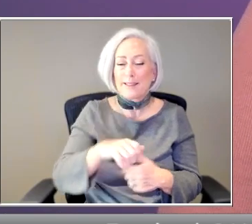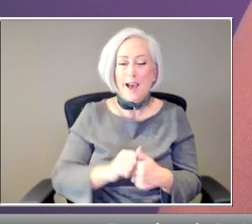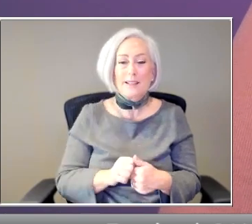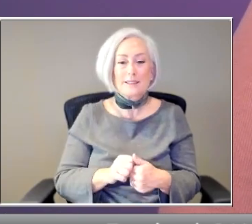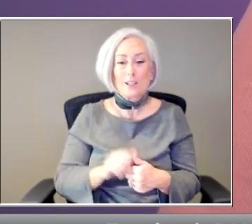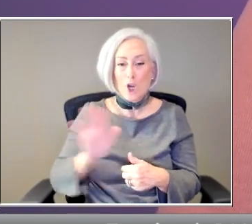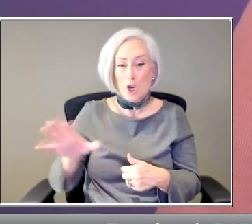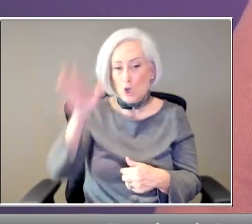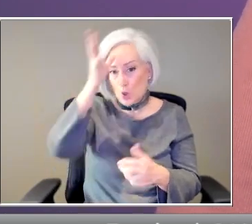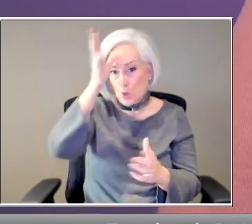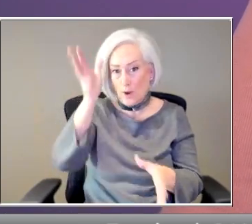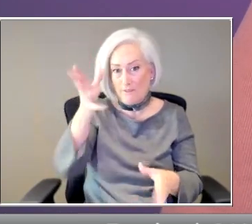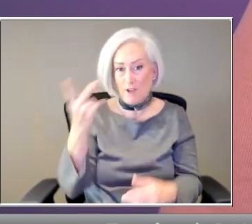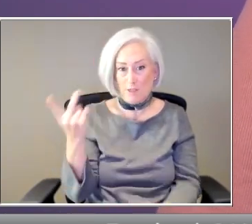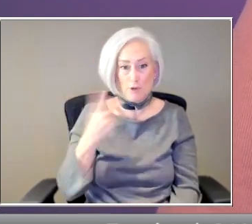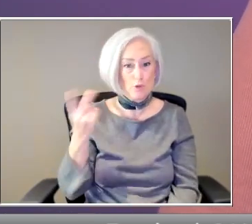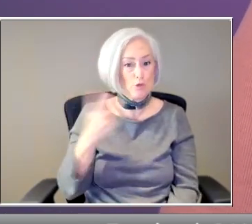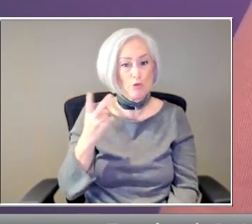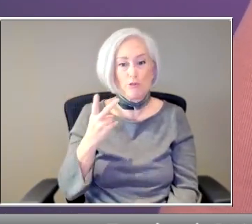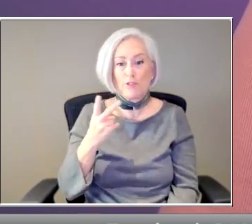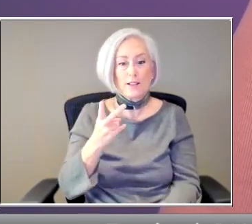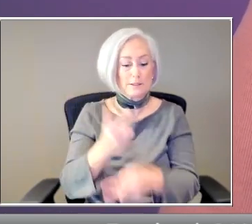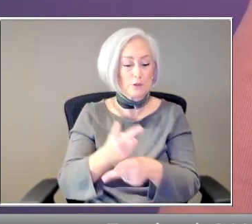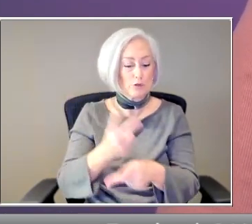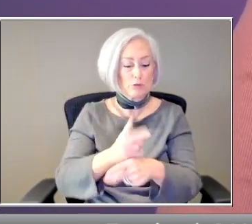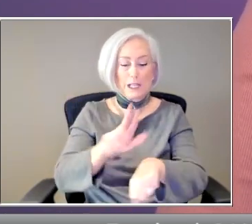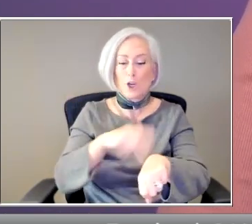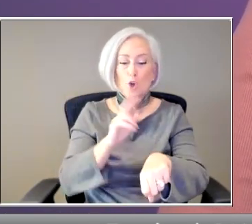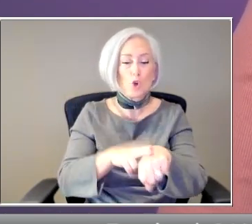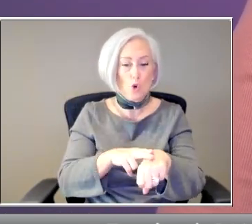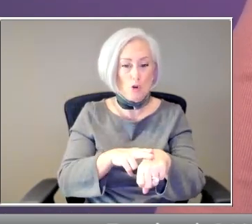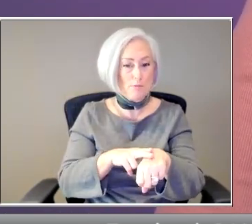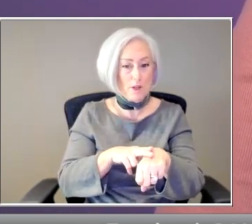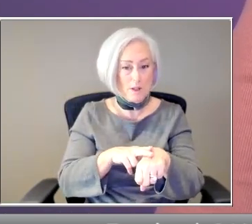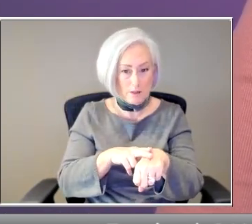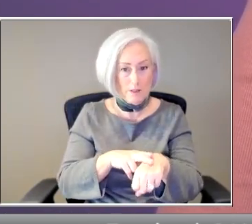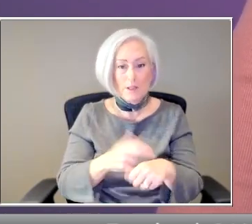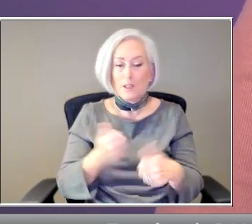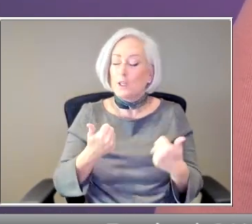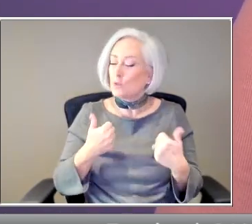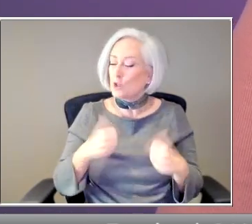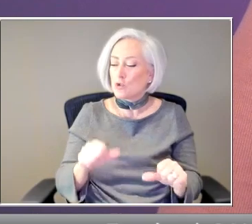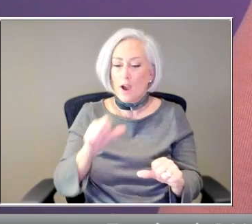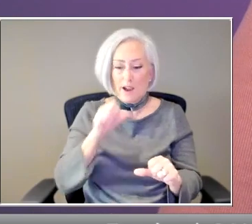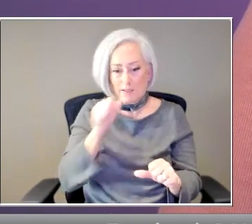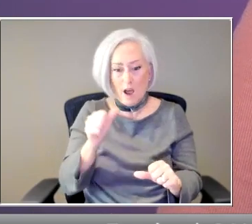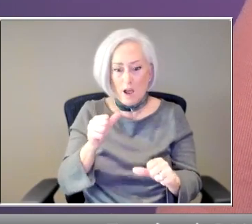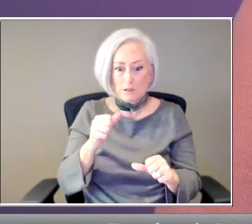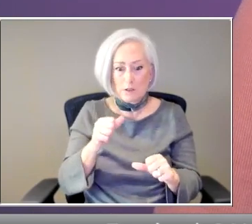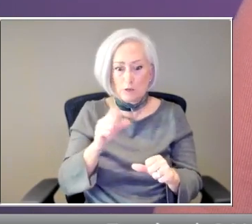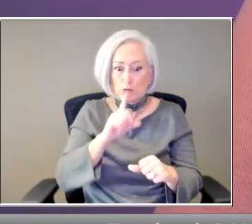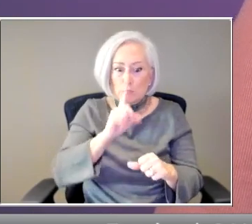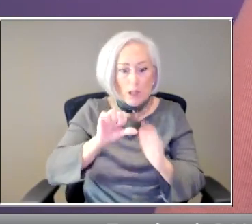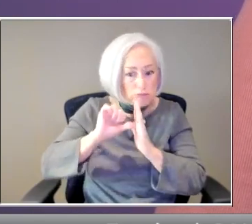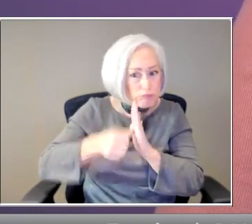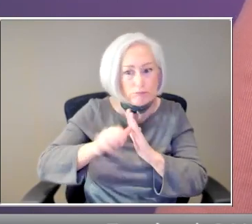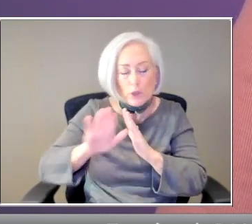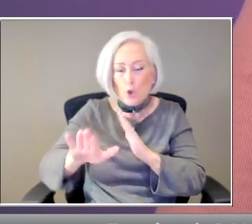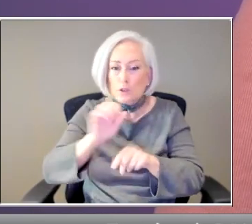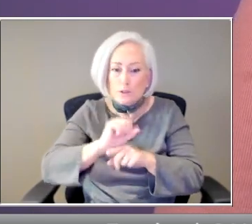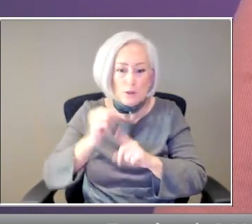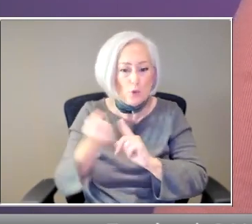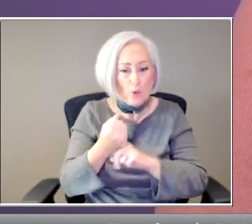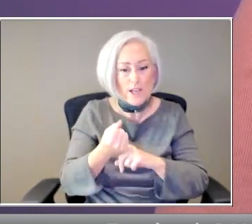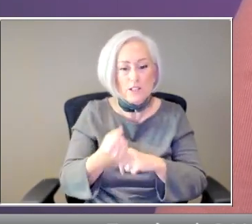I, we just treated him as normal. You know, Right. we try not to make a big issue out of her condition. We didn't stop